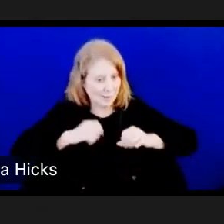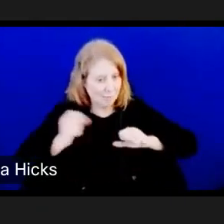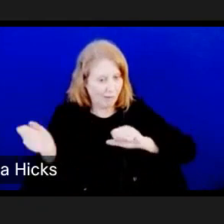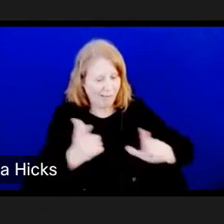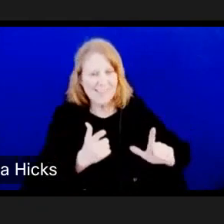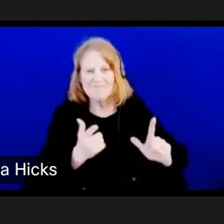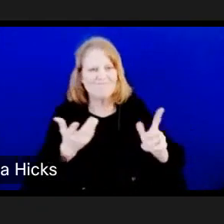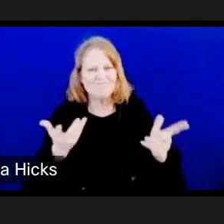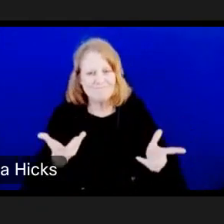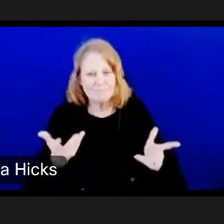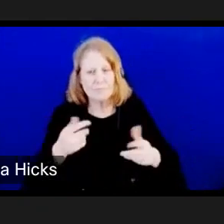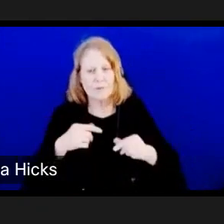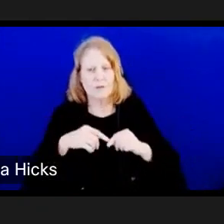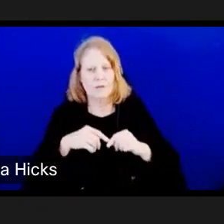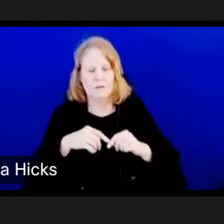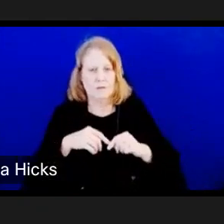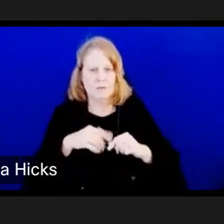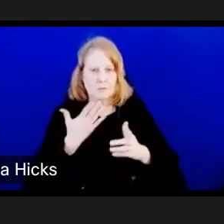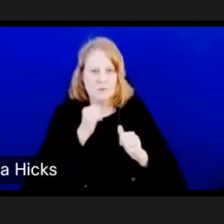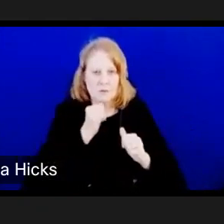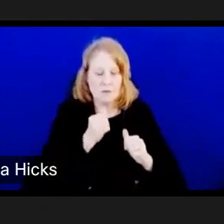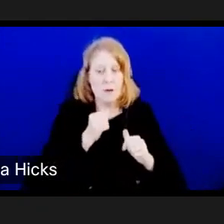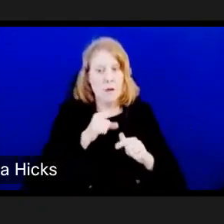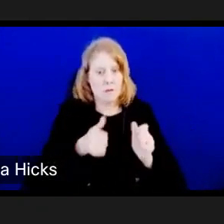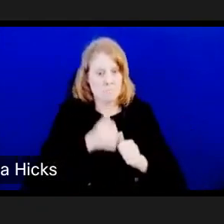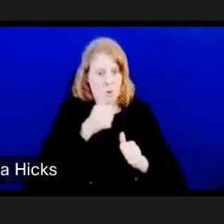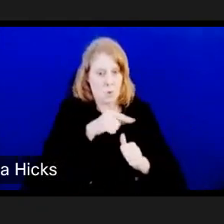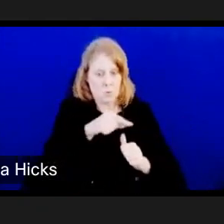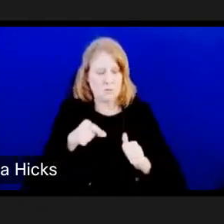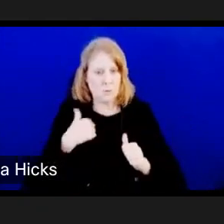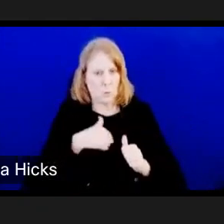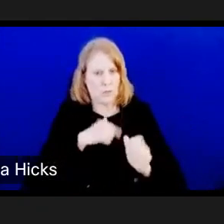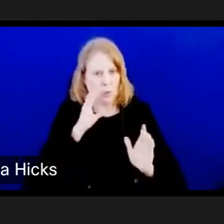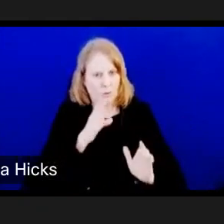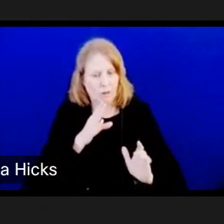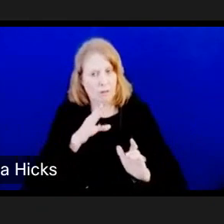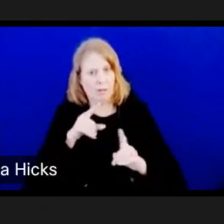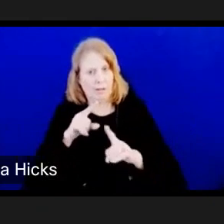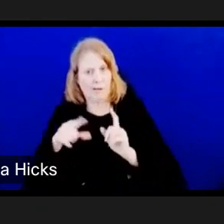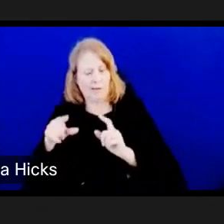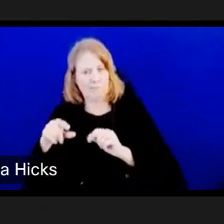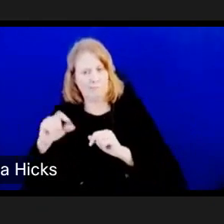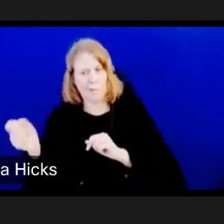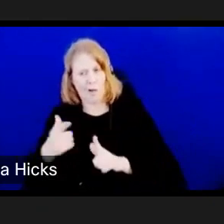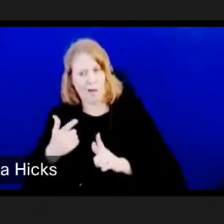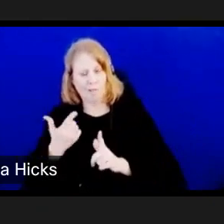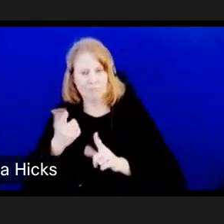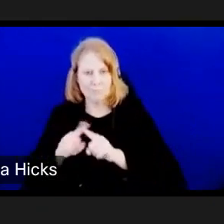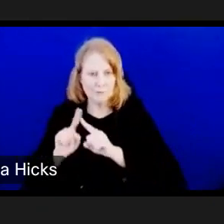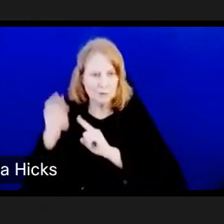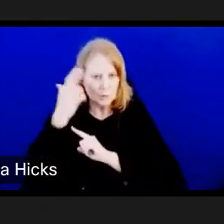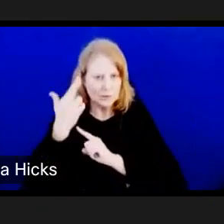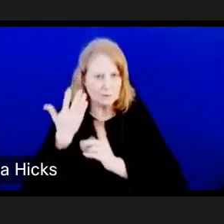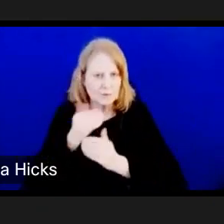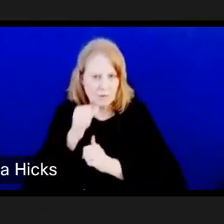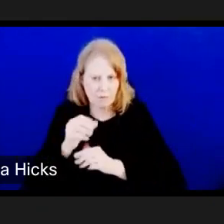ANC is asking. In some instances, we absolutely will, but in other instances, it may be that we don't for different reasons. And so we do give